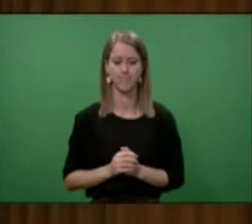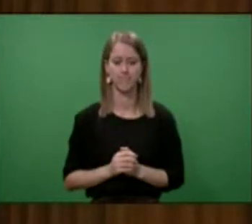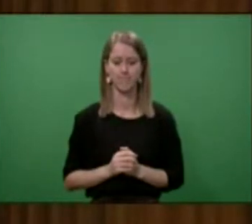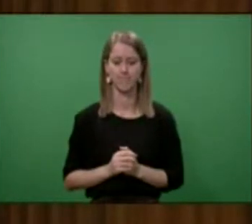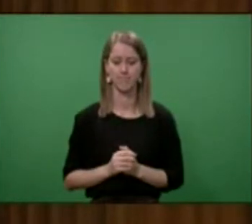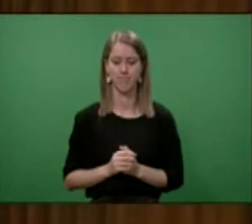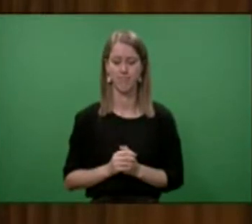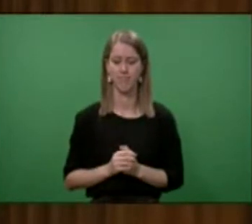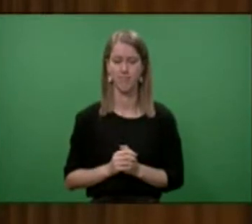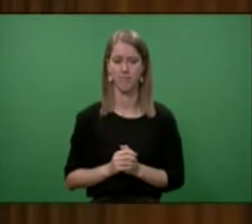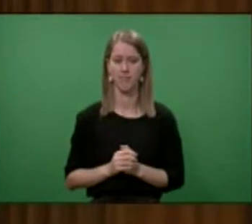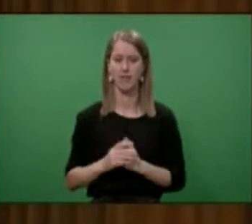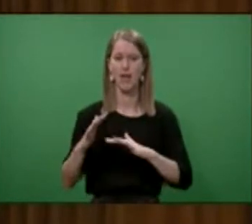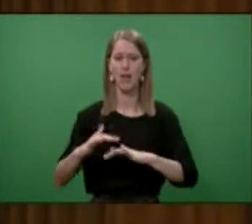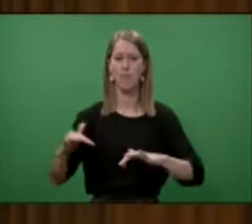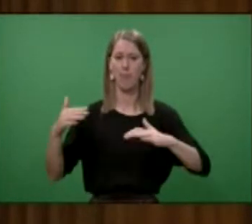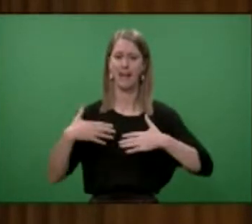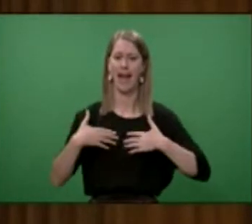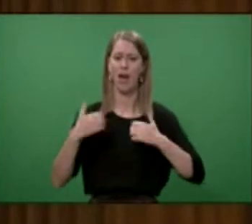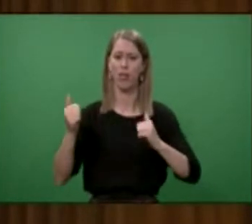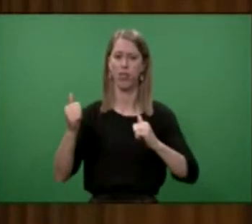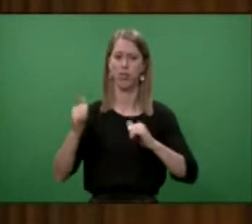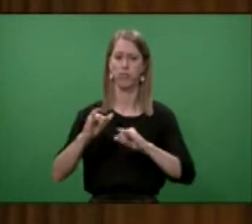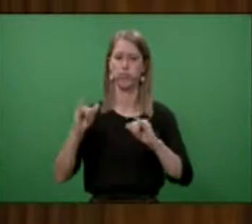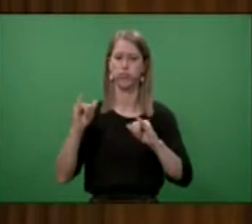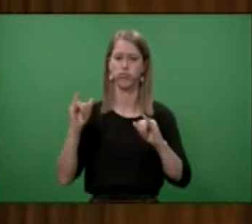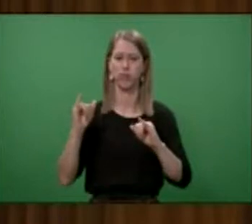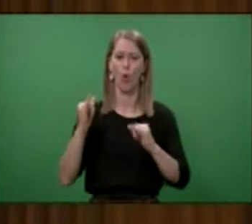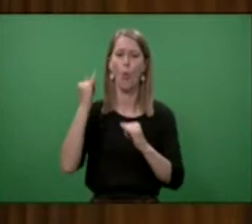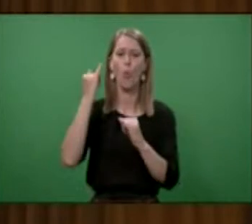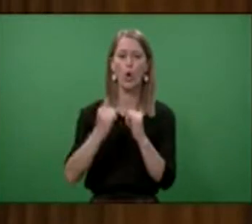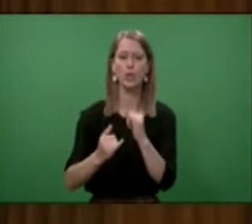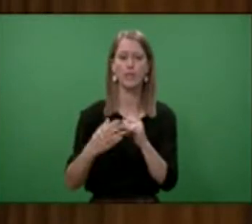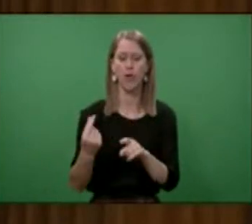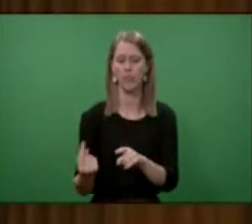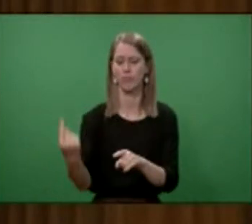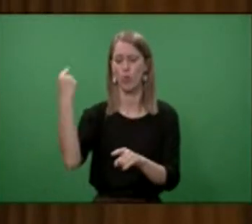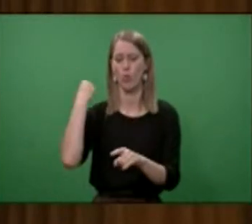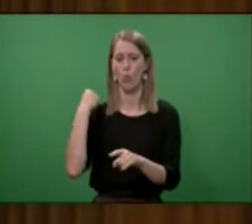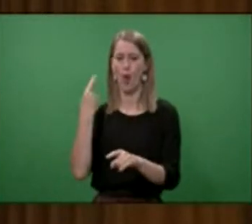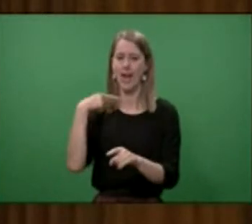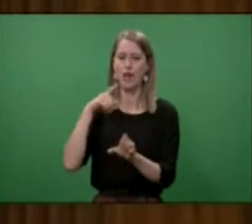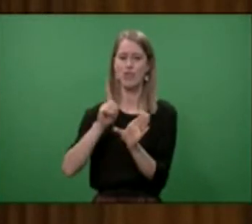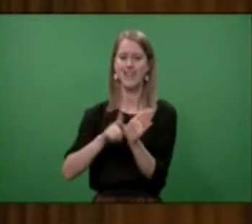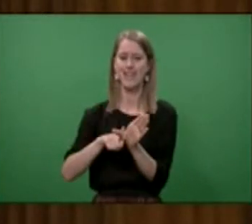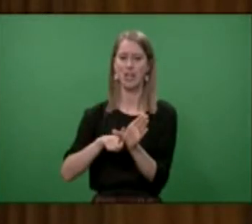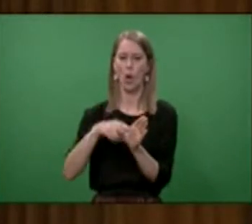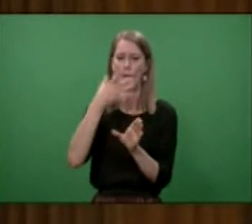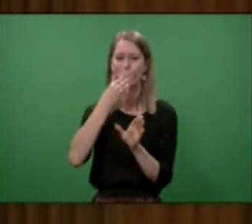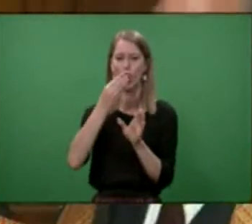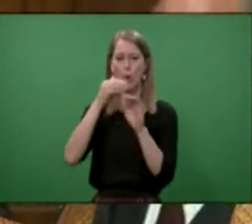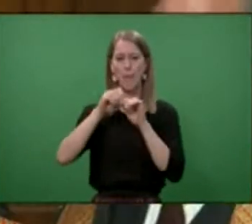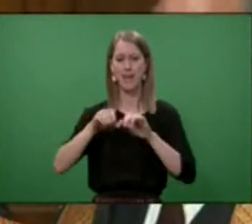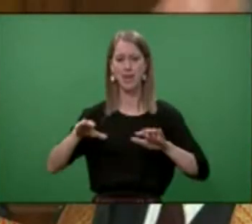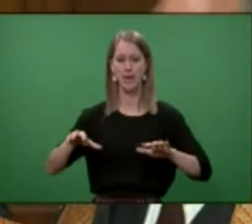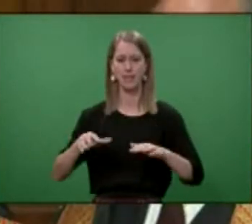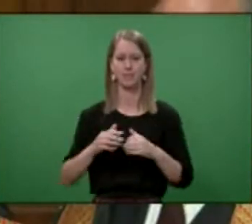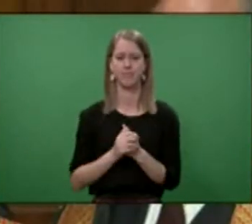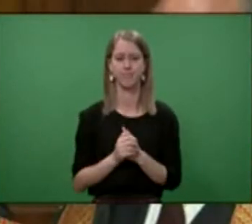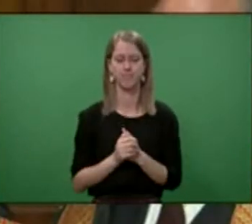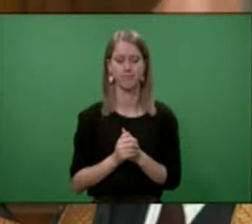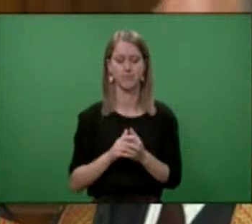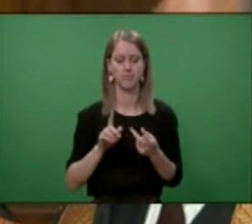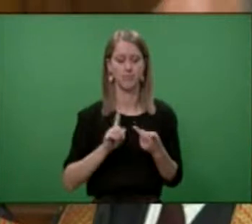health emergency since the global flu pandemic a century ago. The ensuing economic